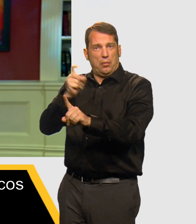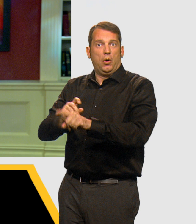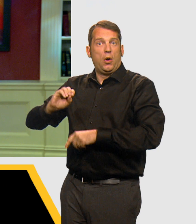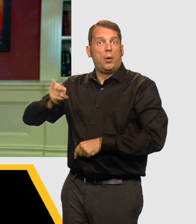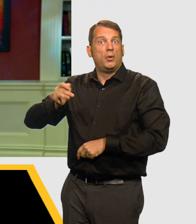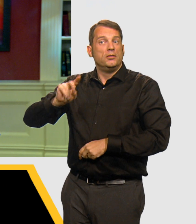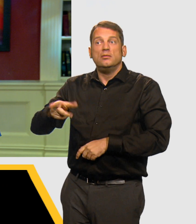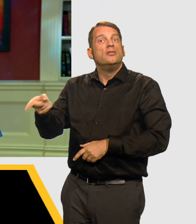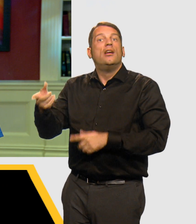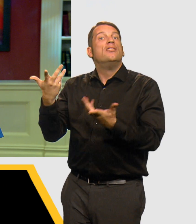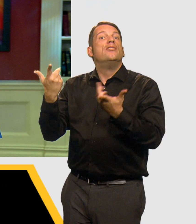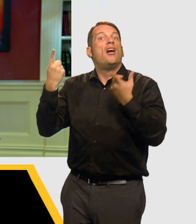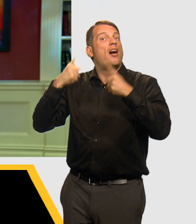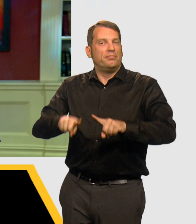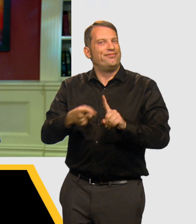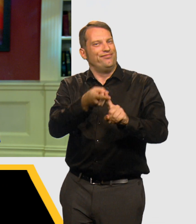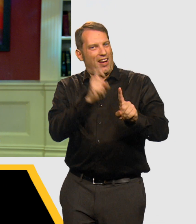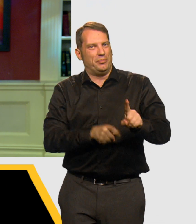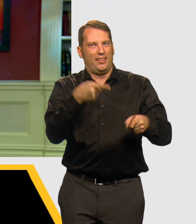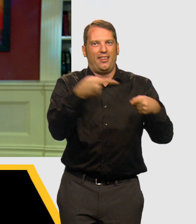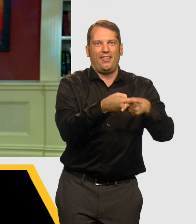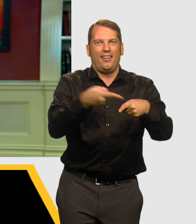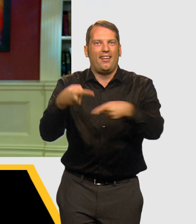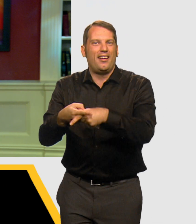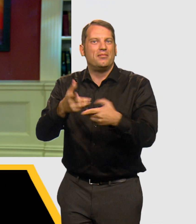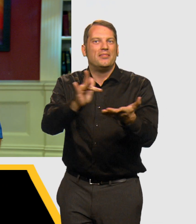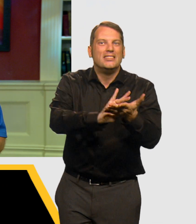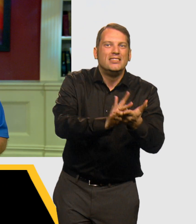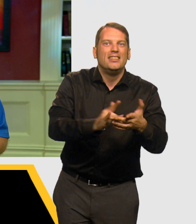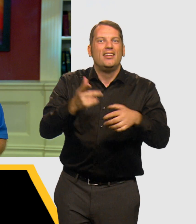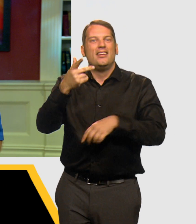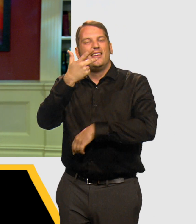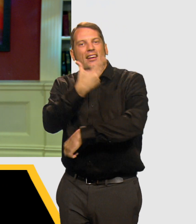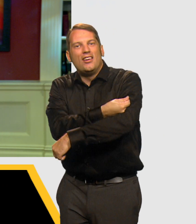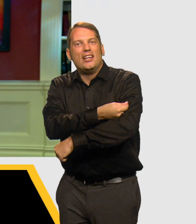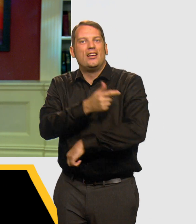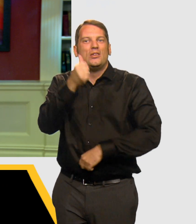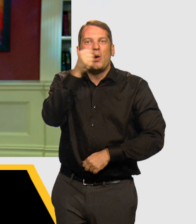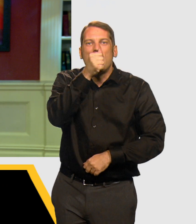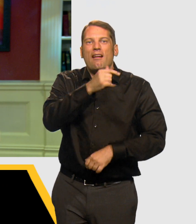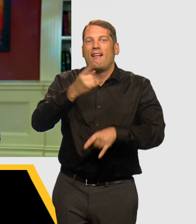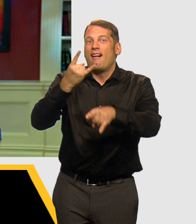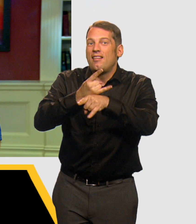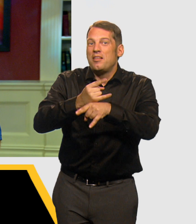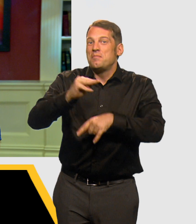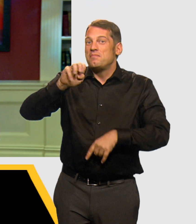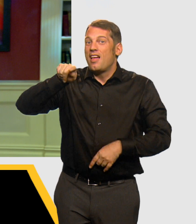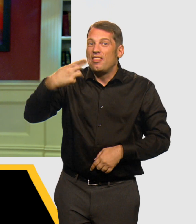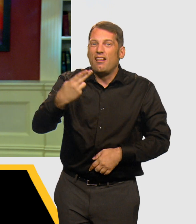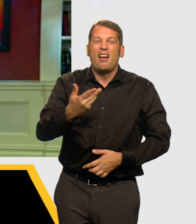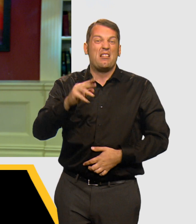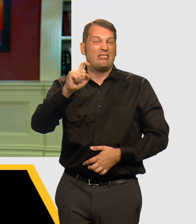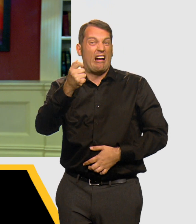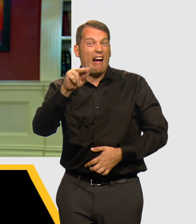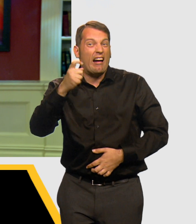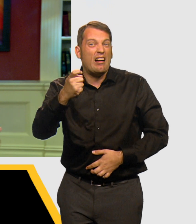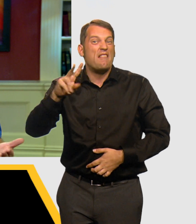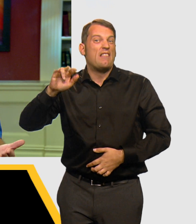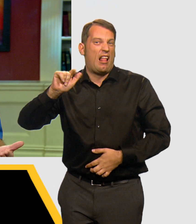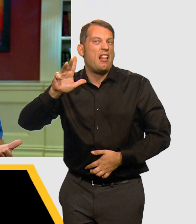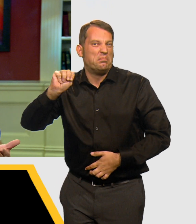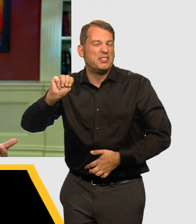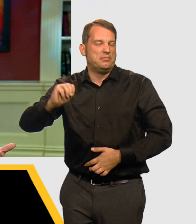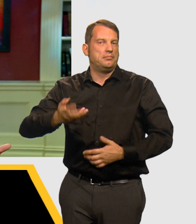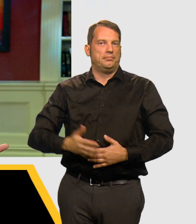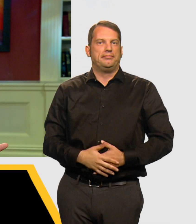painkillers or heroin with cocaine, alcohol, methamphetamines, and/or benzodiazepines,